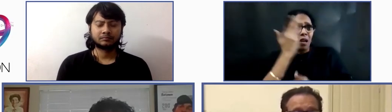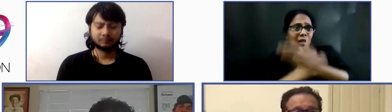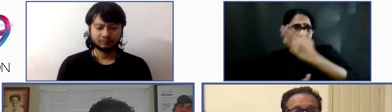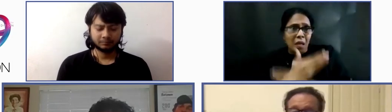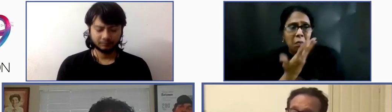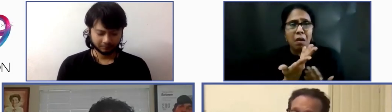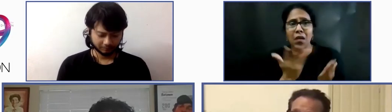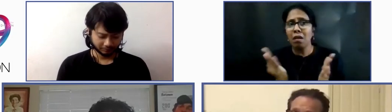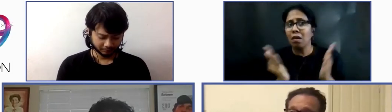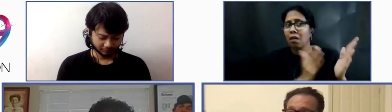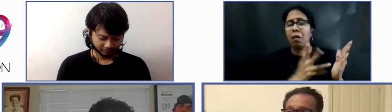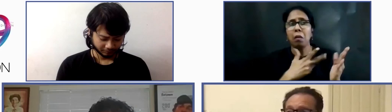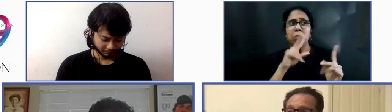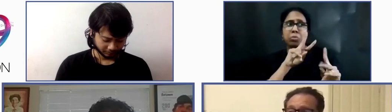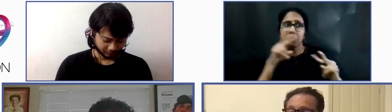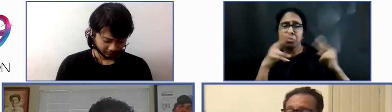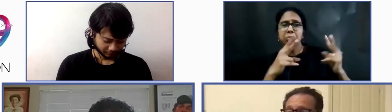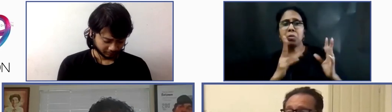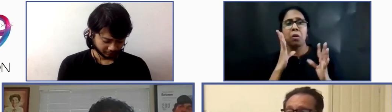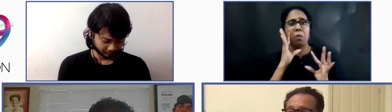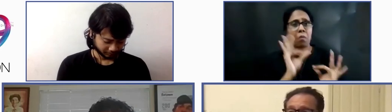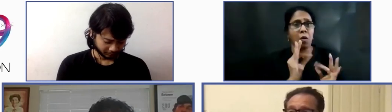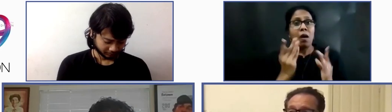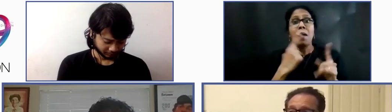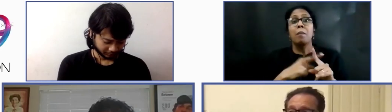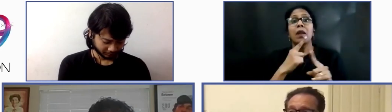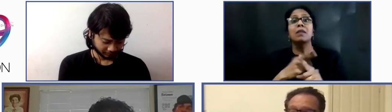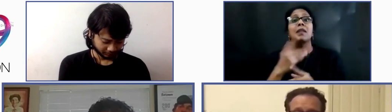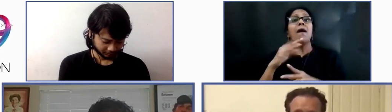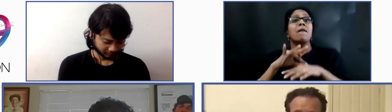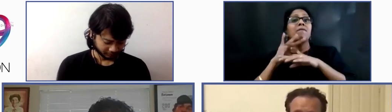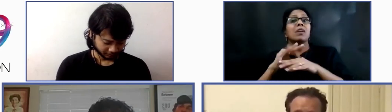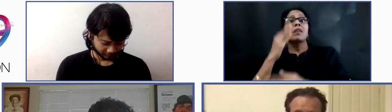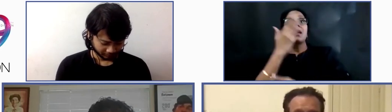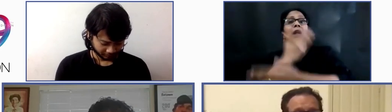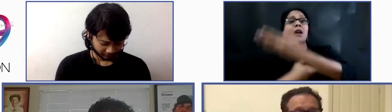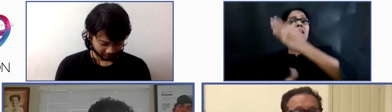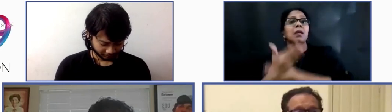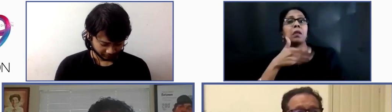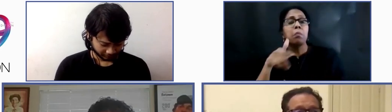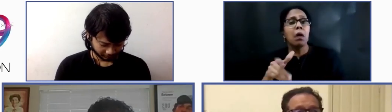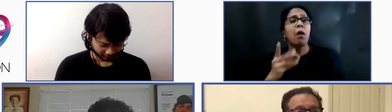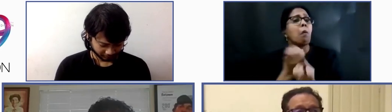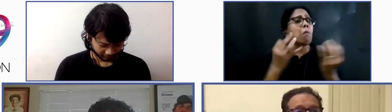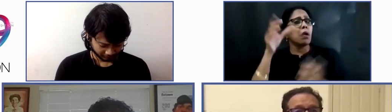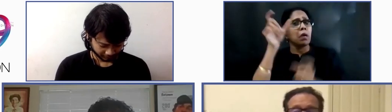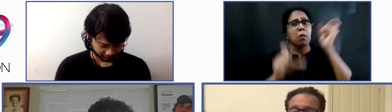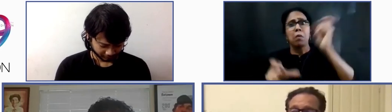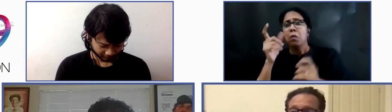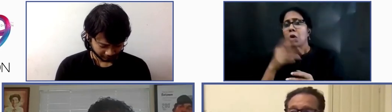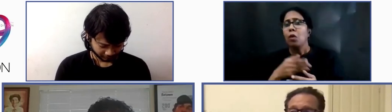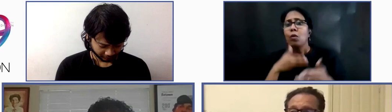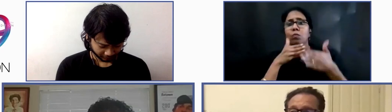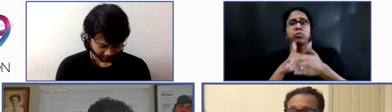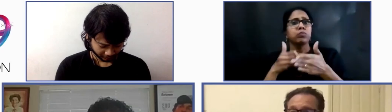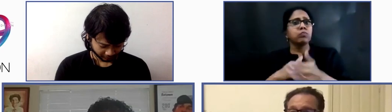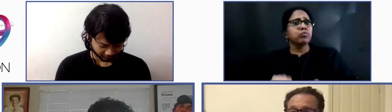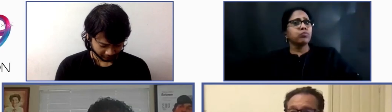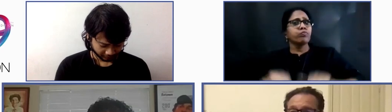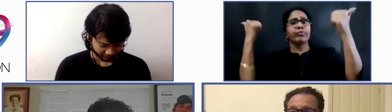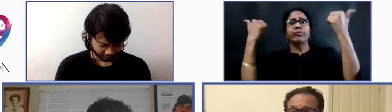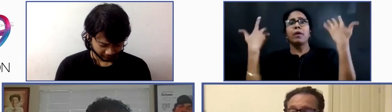disabilities, yeah, we can see them. And I have seen people overcoming physical disabilities in a way